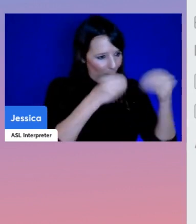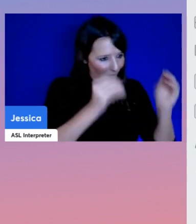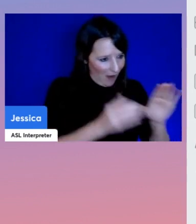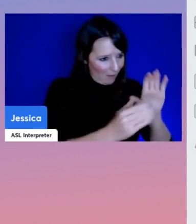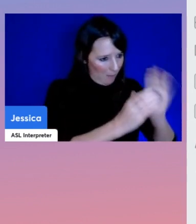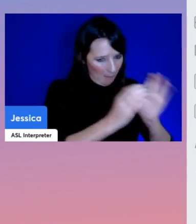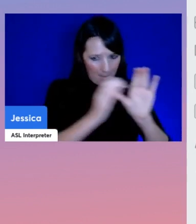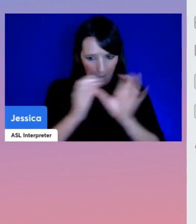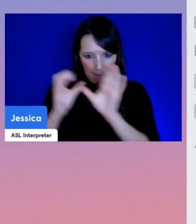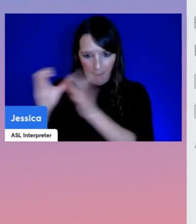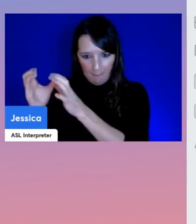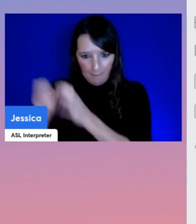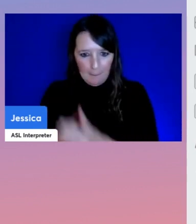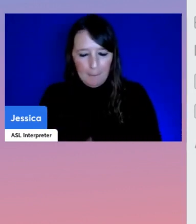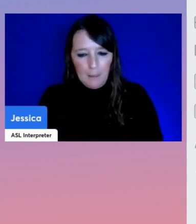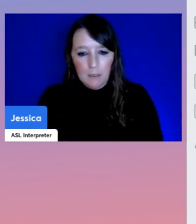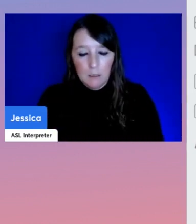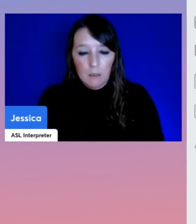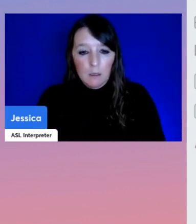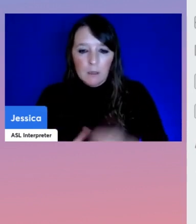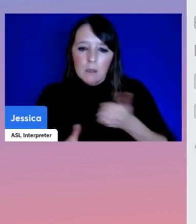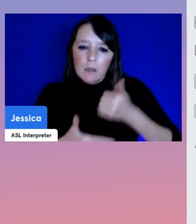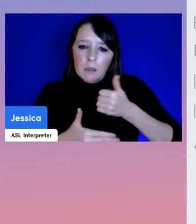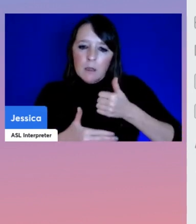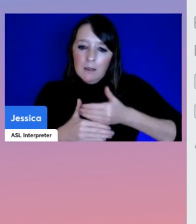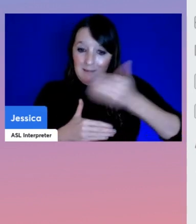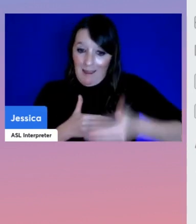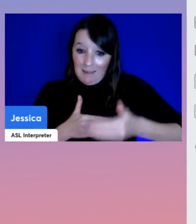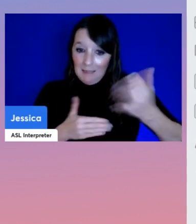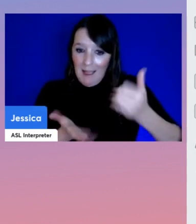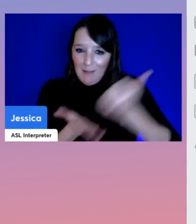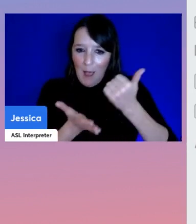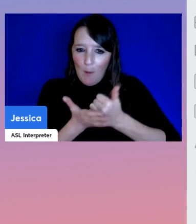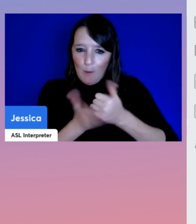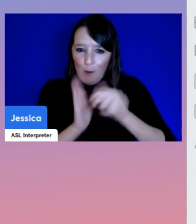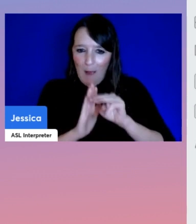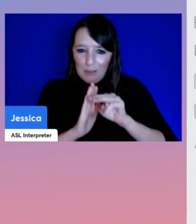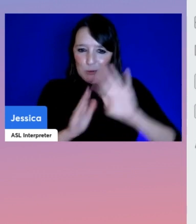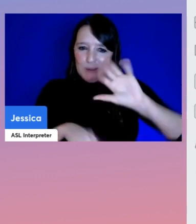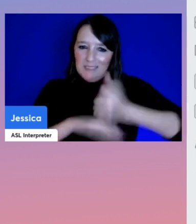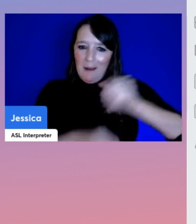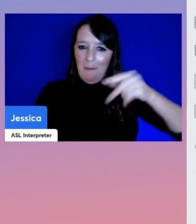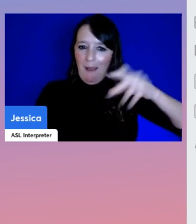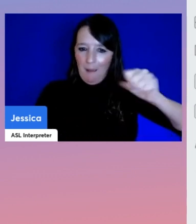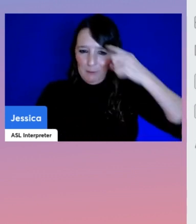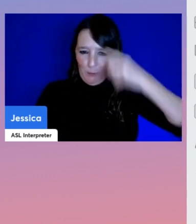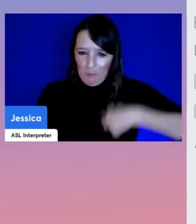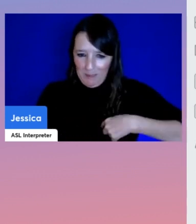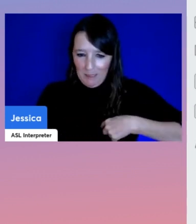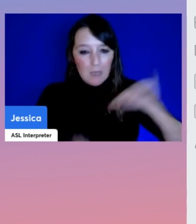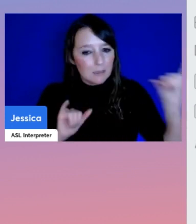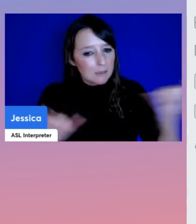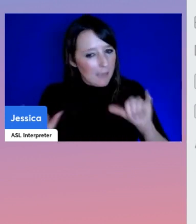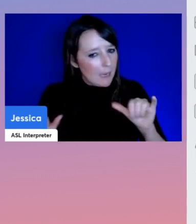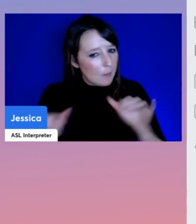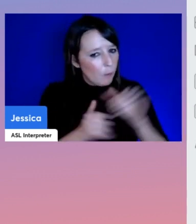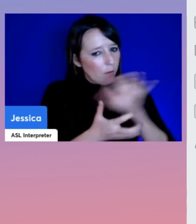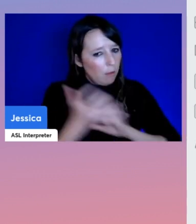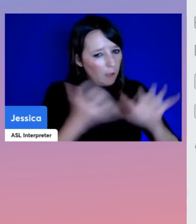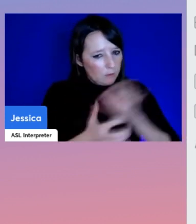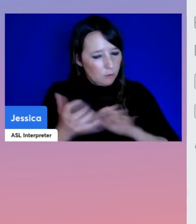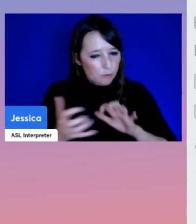Next, I have a helper module to set up applications for me. And this is the same issue as with the cluster, so I